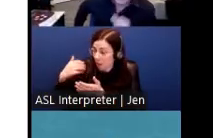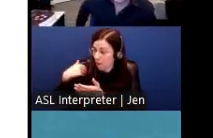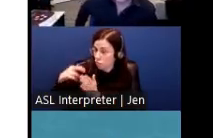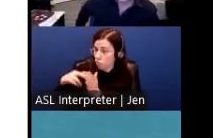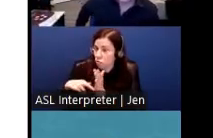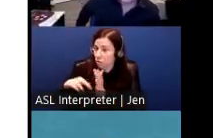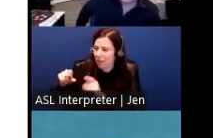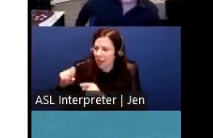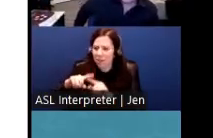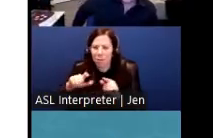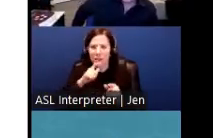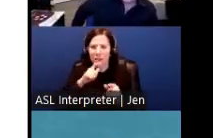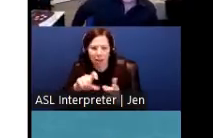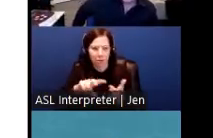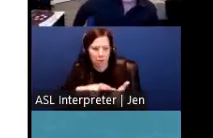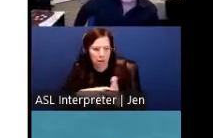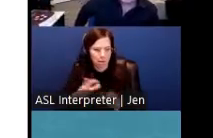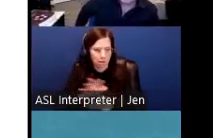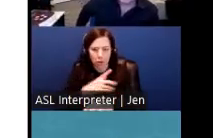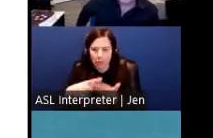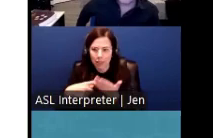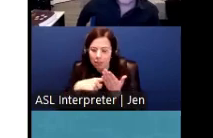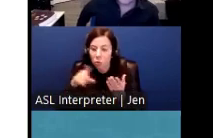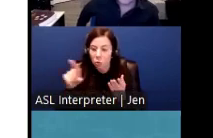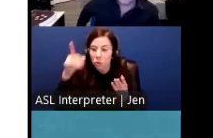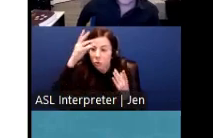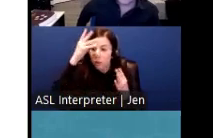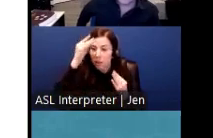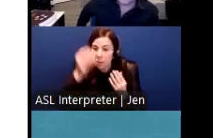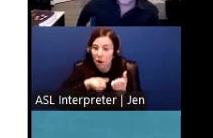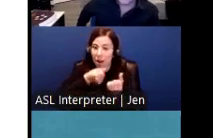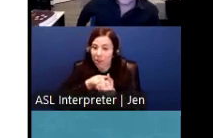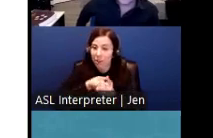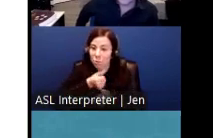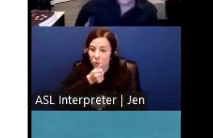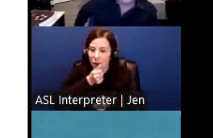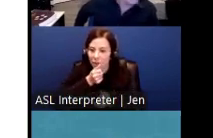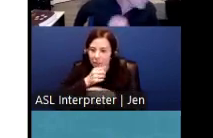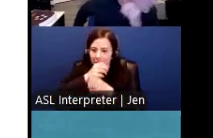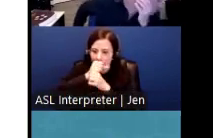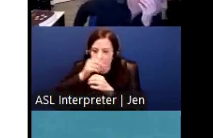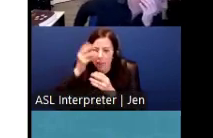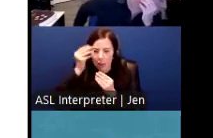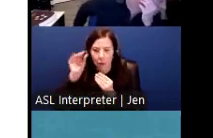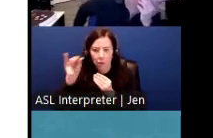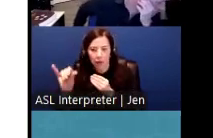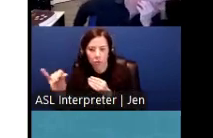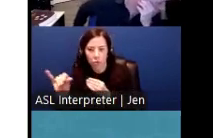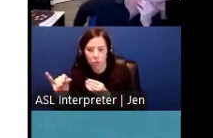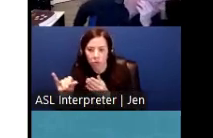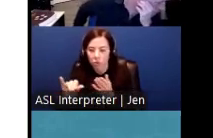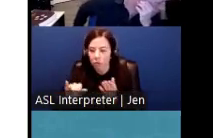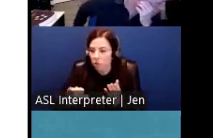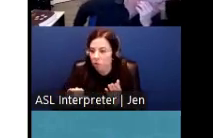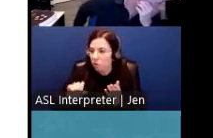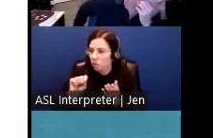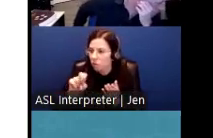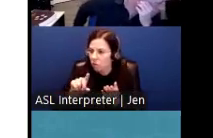you're advocating, particularly around privacy, look beyond that. Susie, was there another question you wanted to put in? I see you came